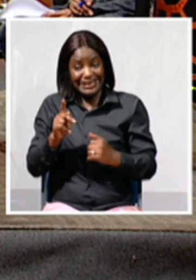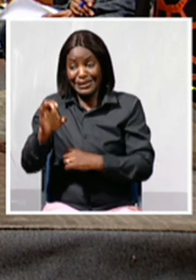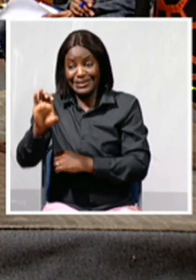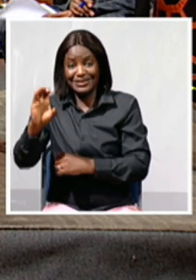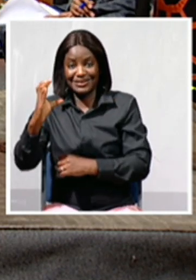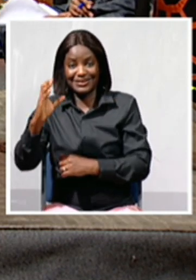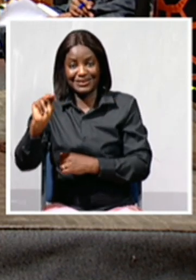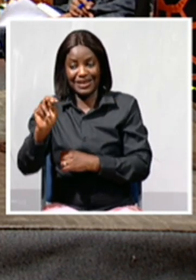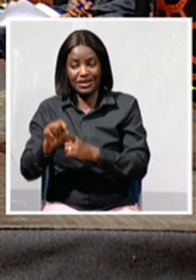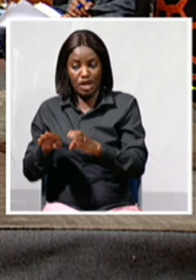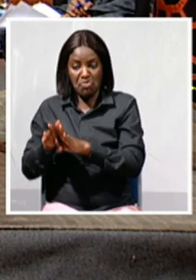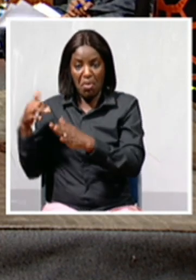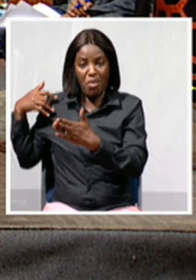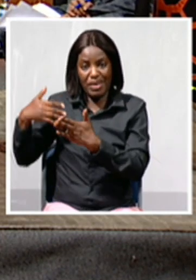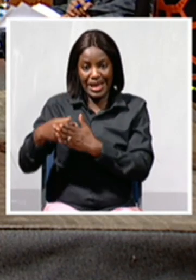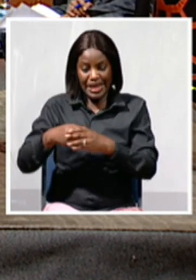also certainly is supposed to do?